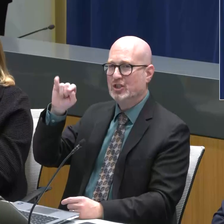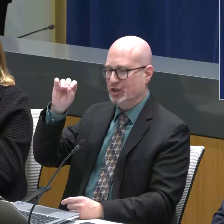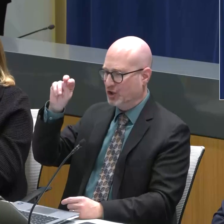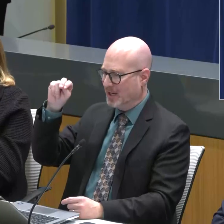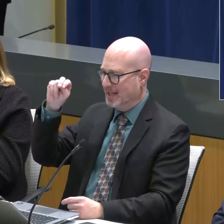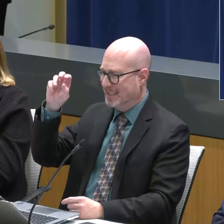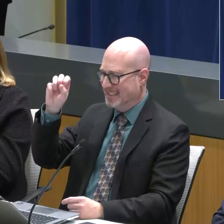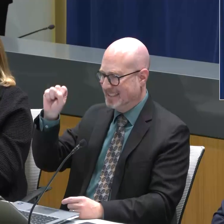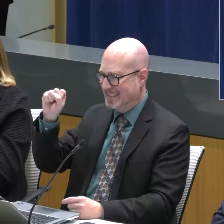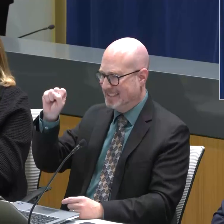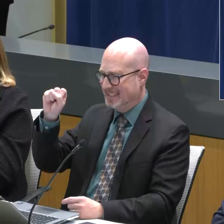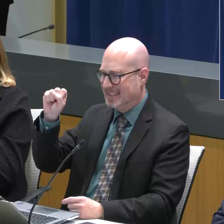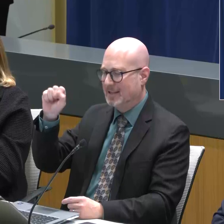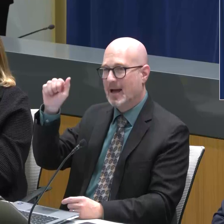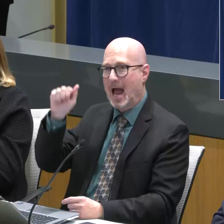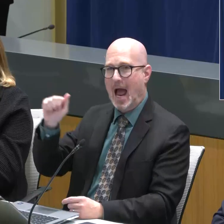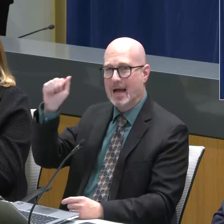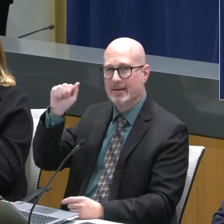to